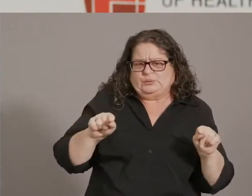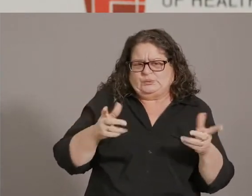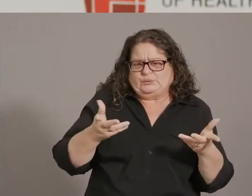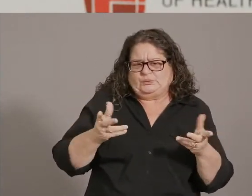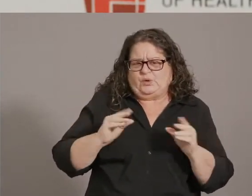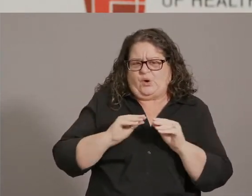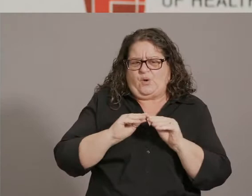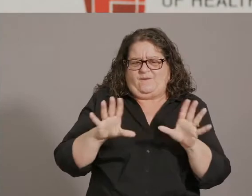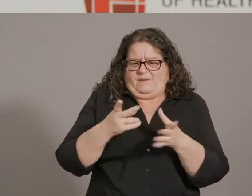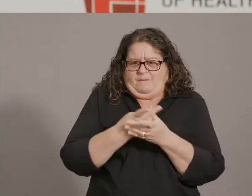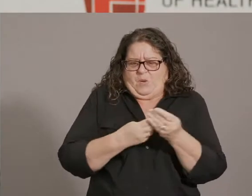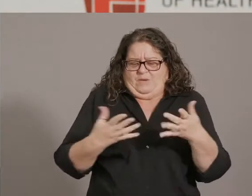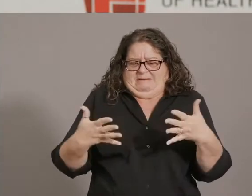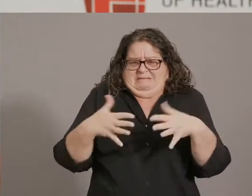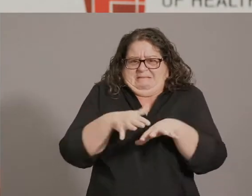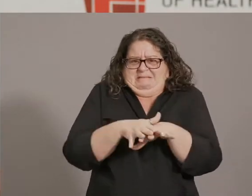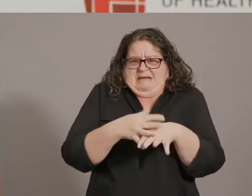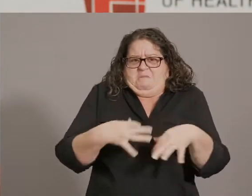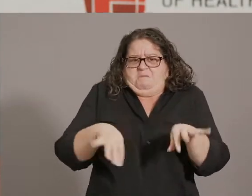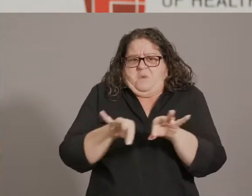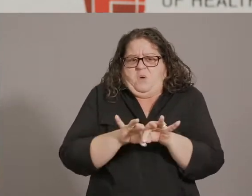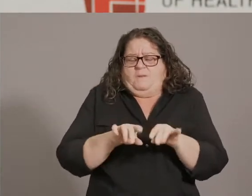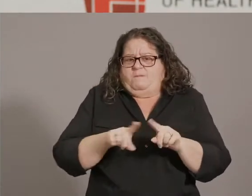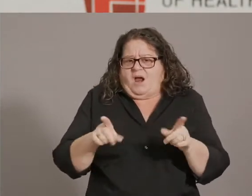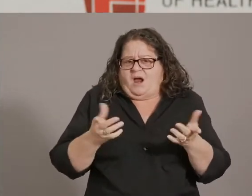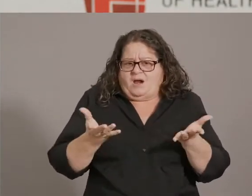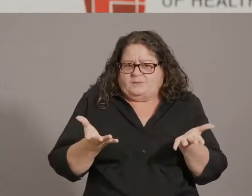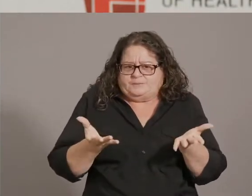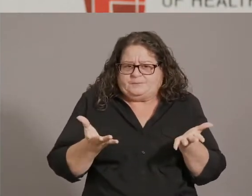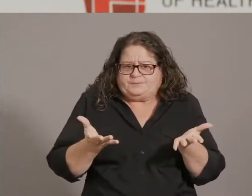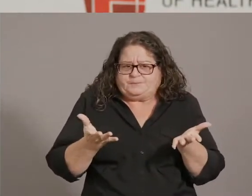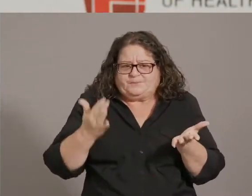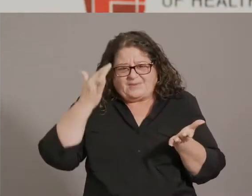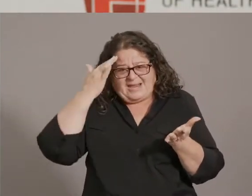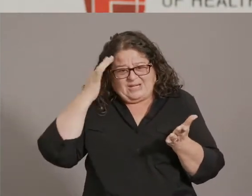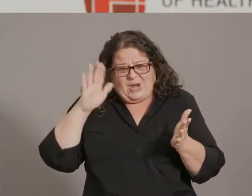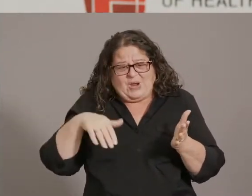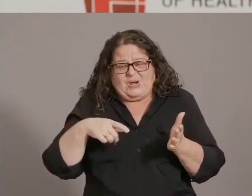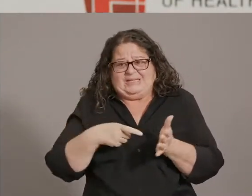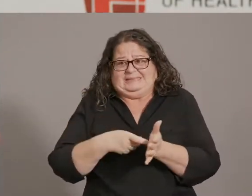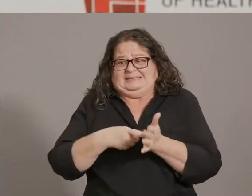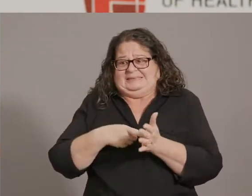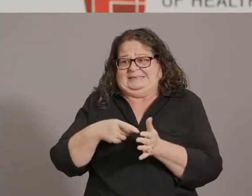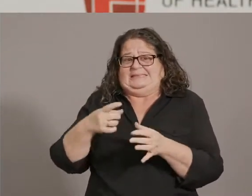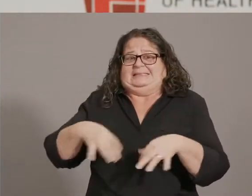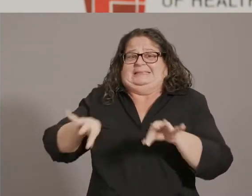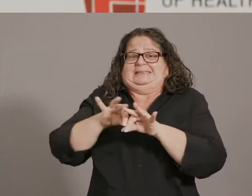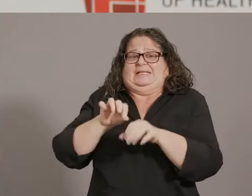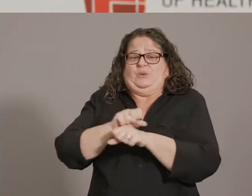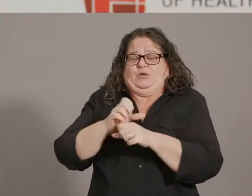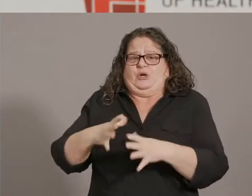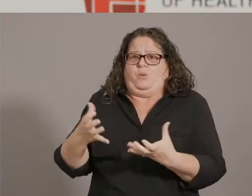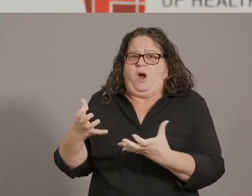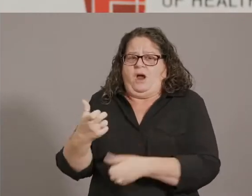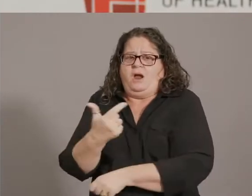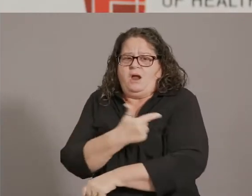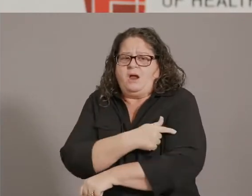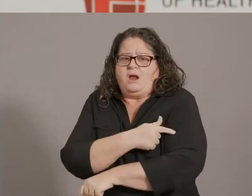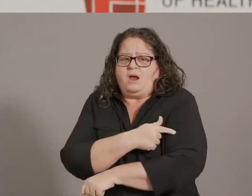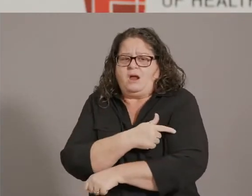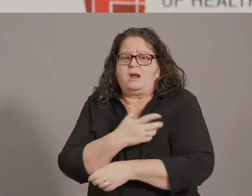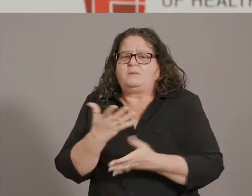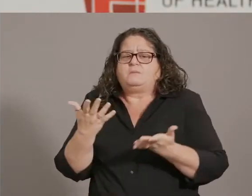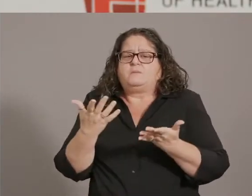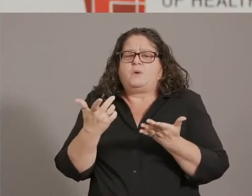I know essential workers want to be vaccinated. However, Yes. Obviously, based on what we know about this disease, it's those with the underlying